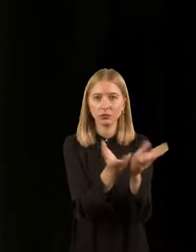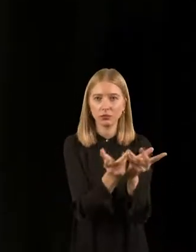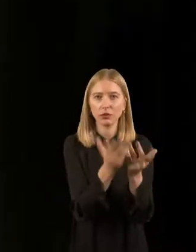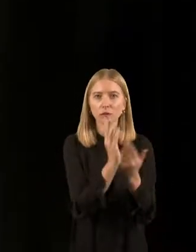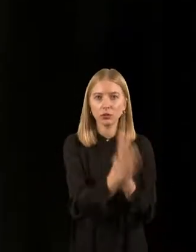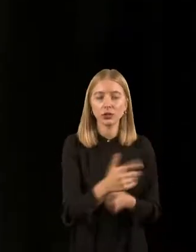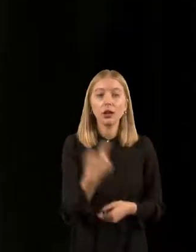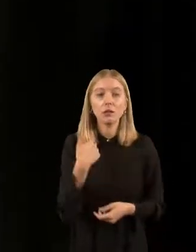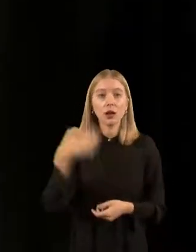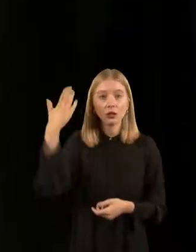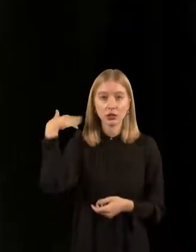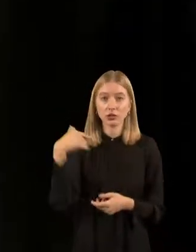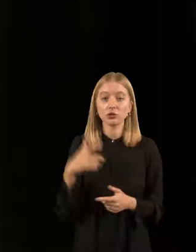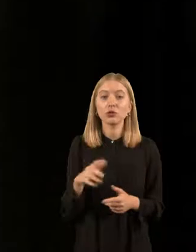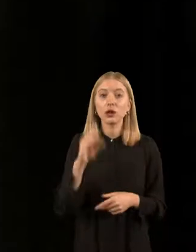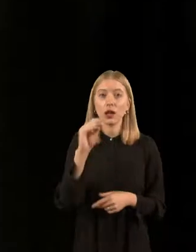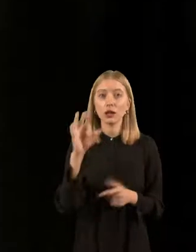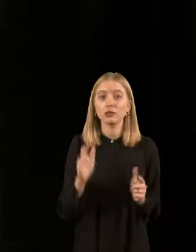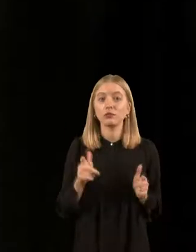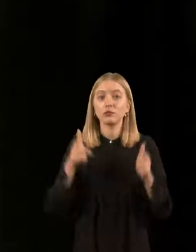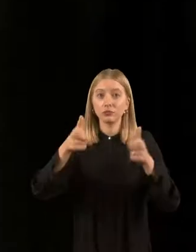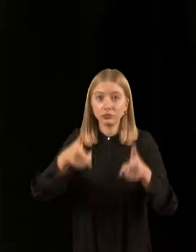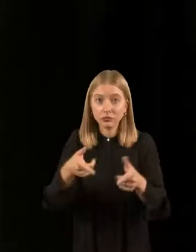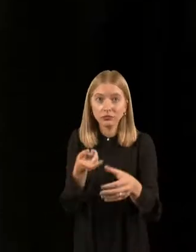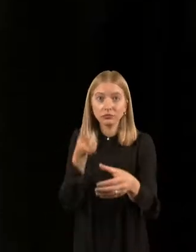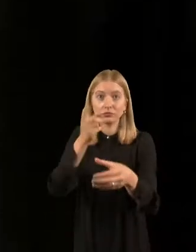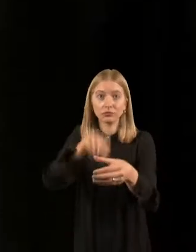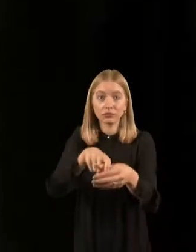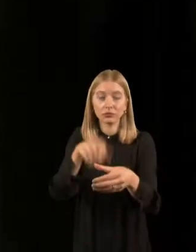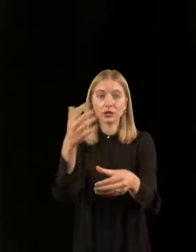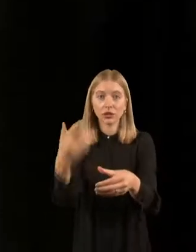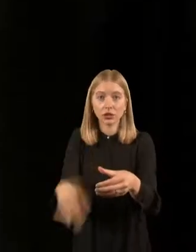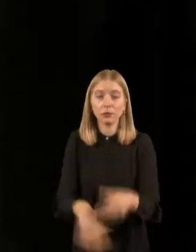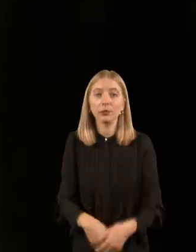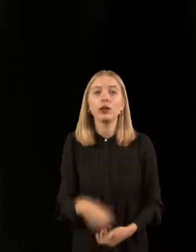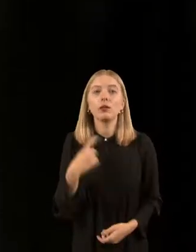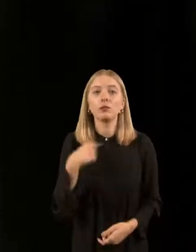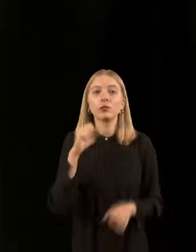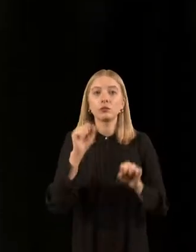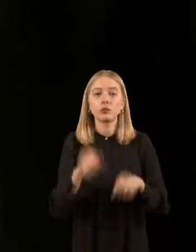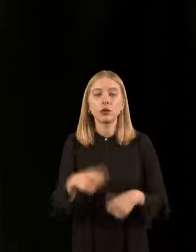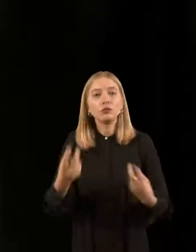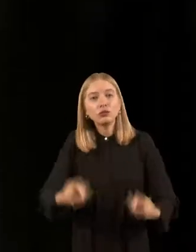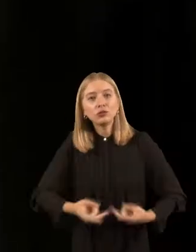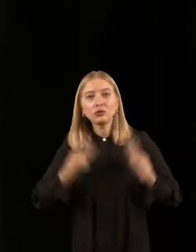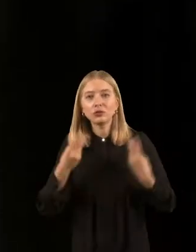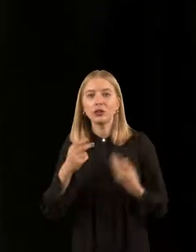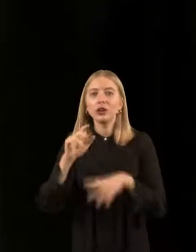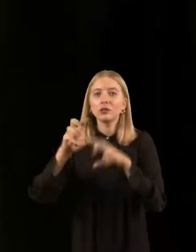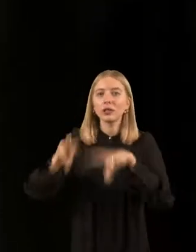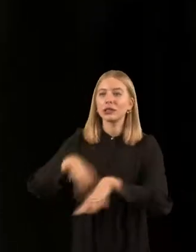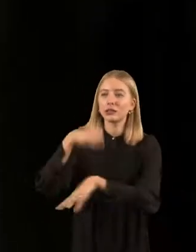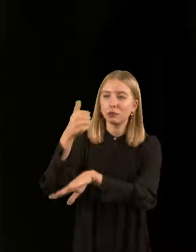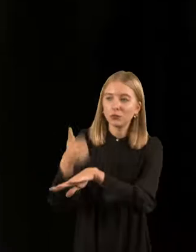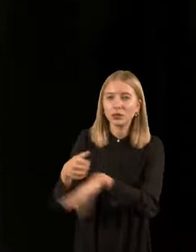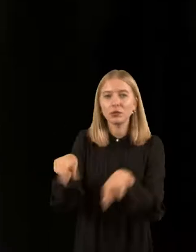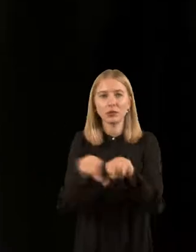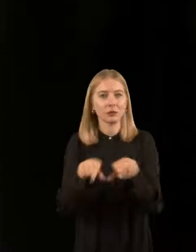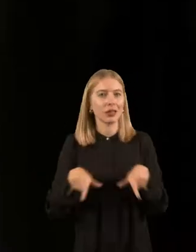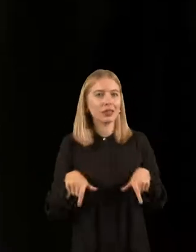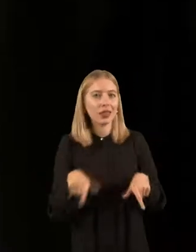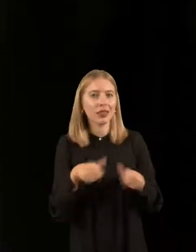will start counting the reductions or comparing the reduction of emissions against the levels